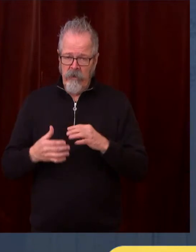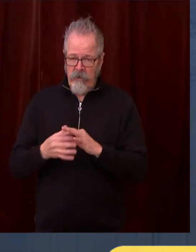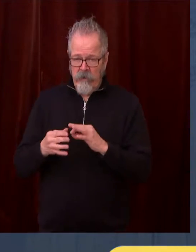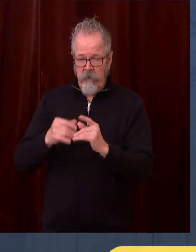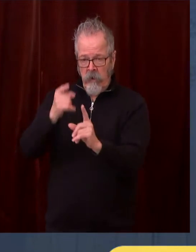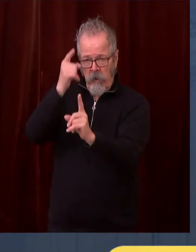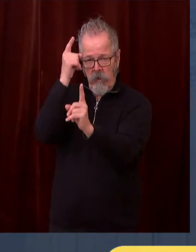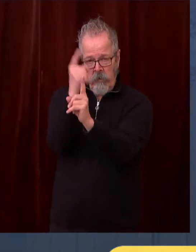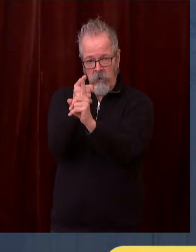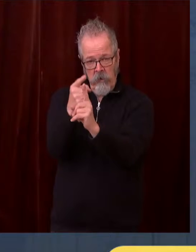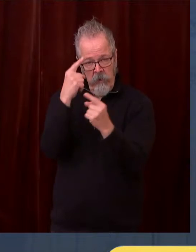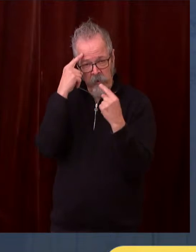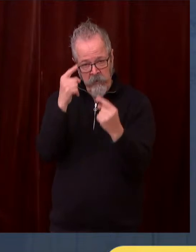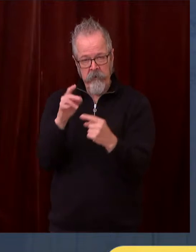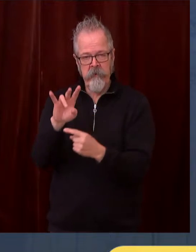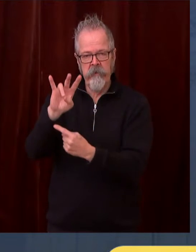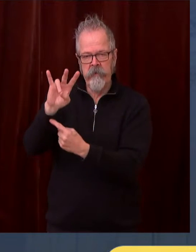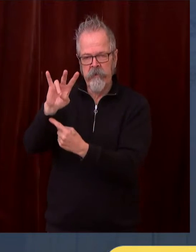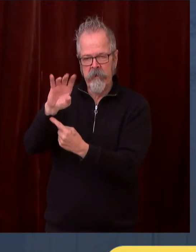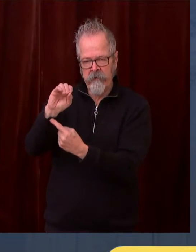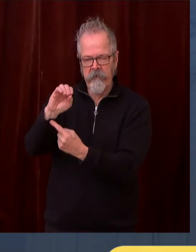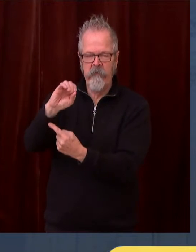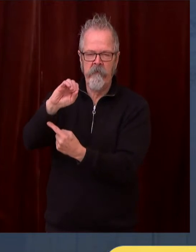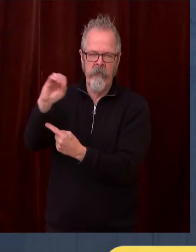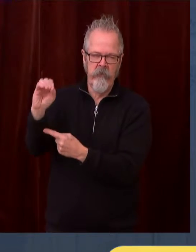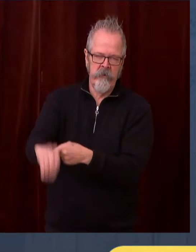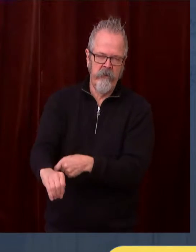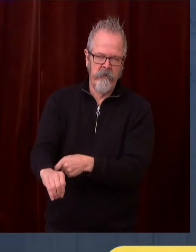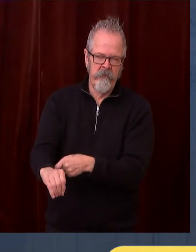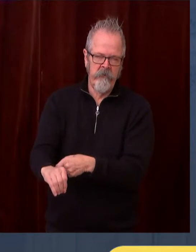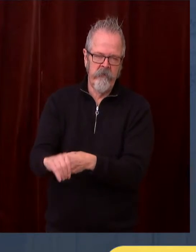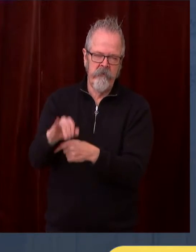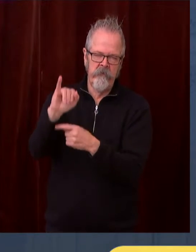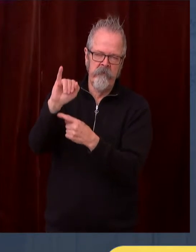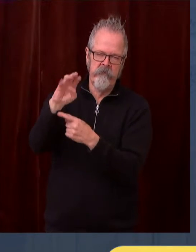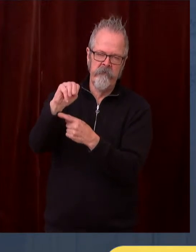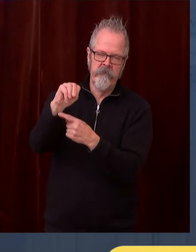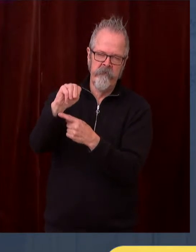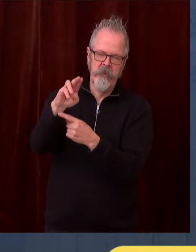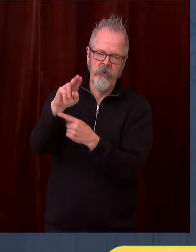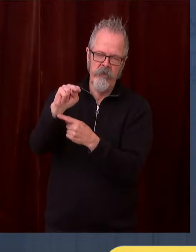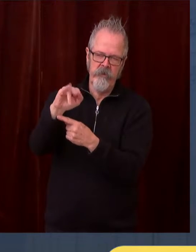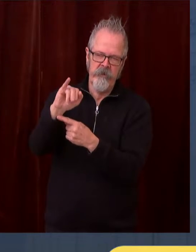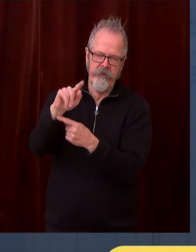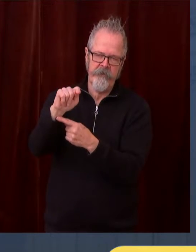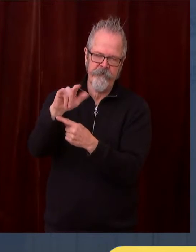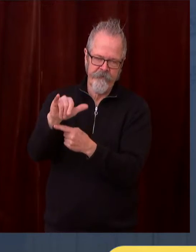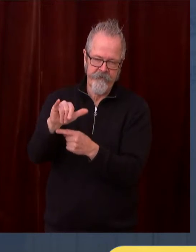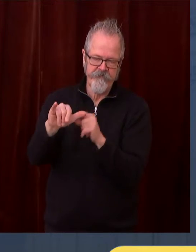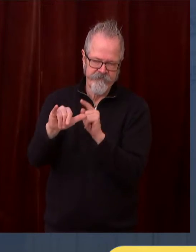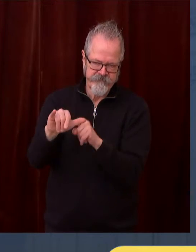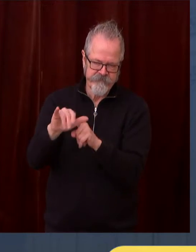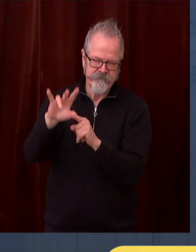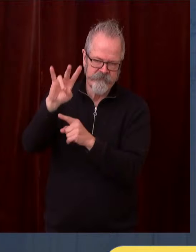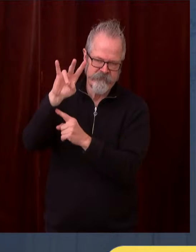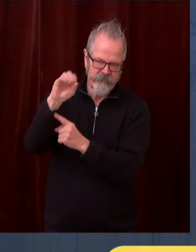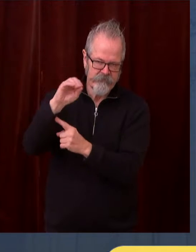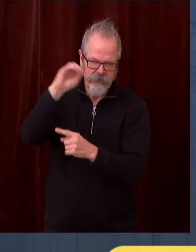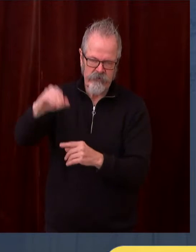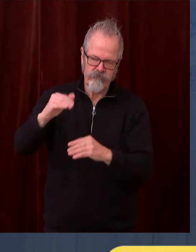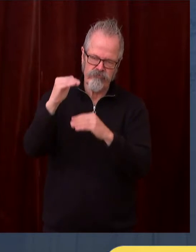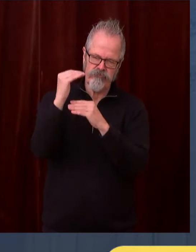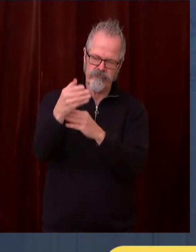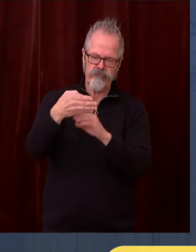have about 70% immunity in our population. This is what experts feel is the level needed for herd